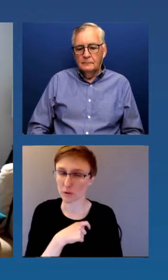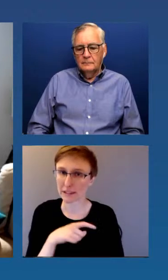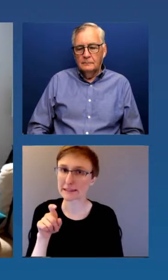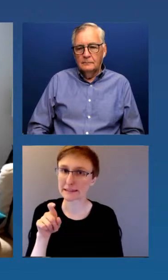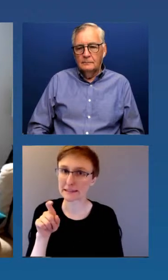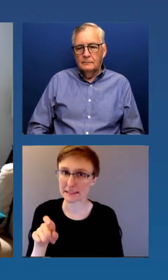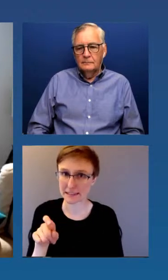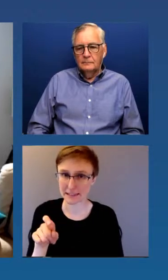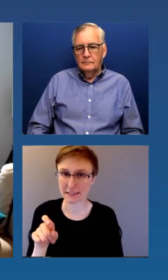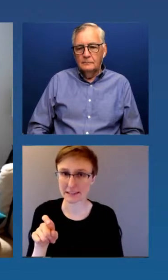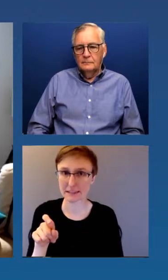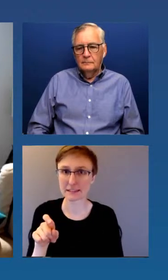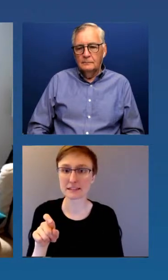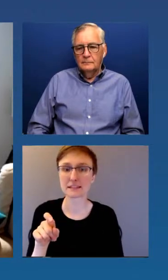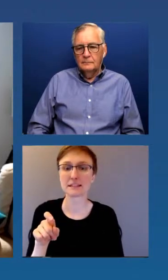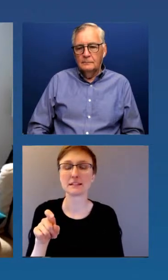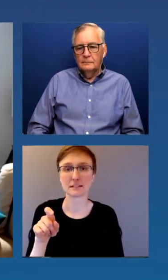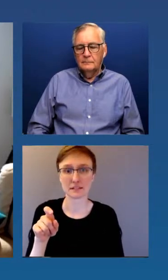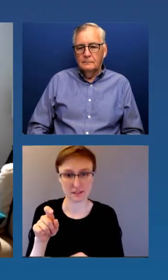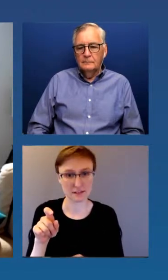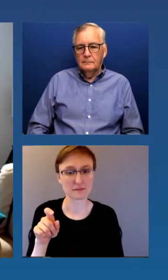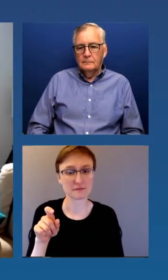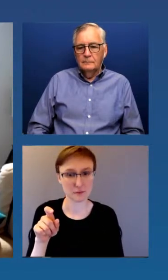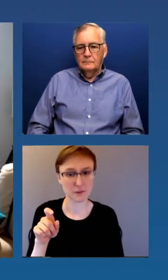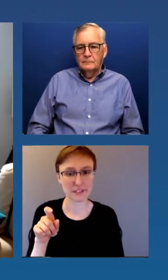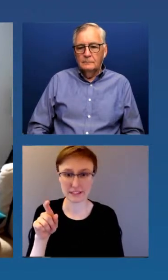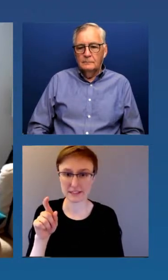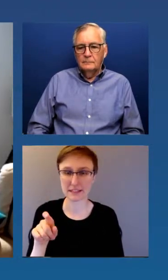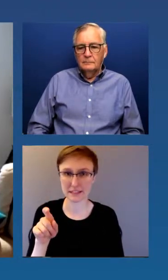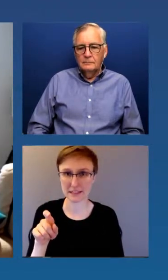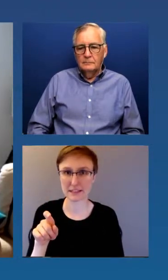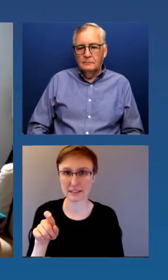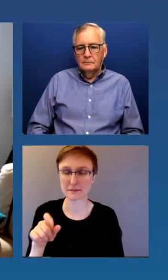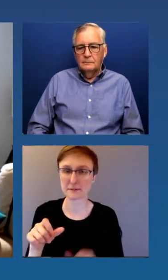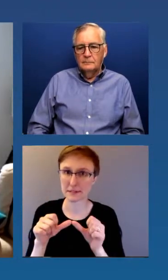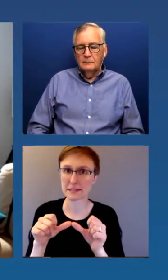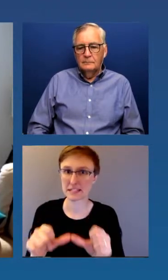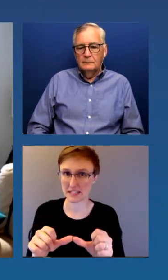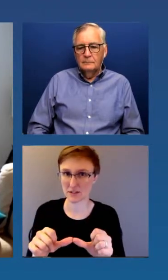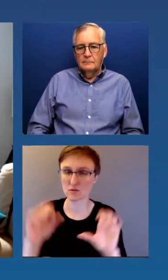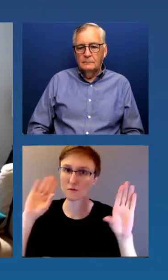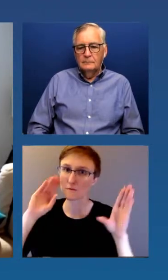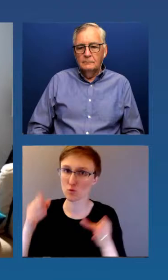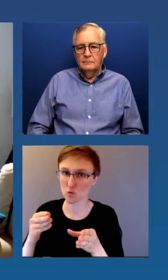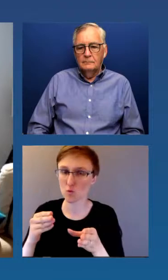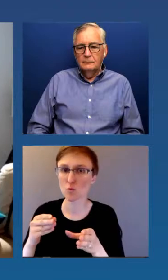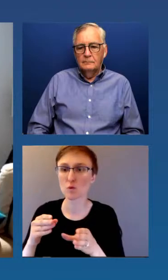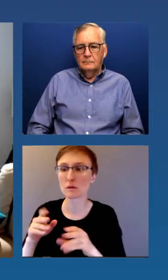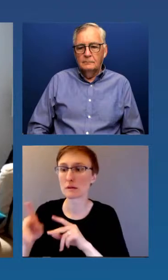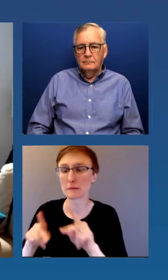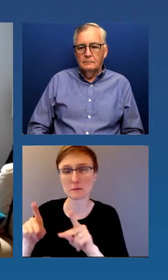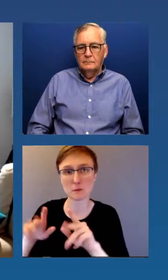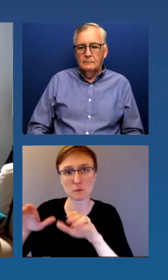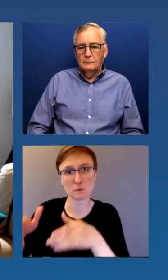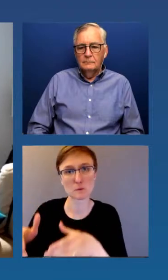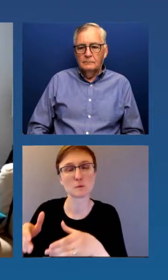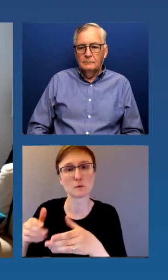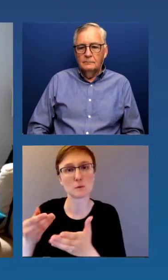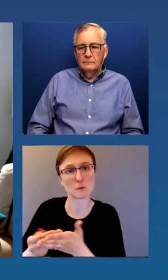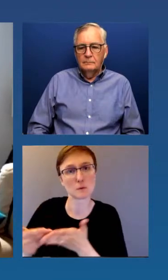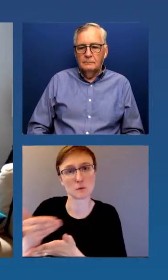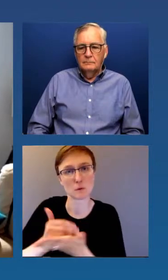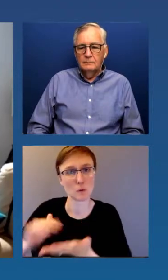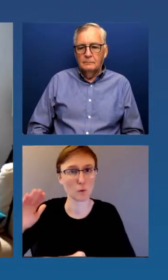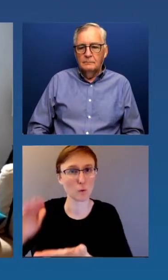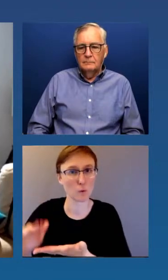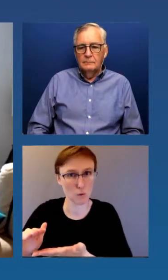of eliminating the vaccine disparities facing low-income neighborhood residents before the